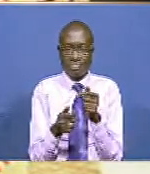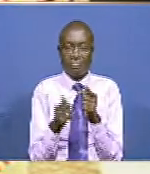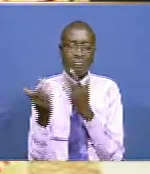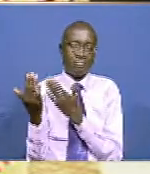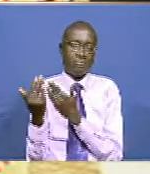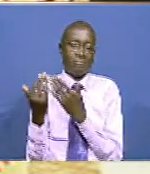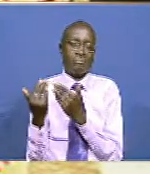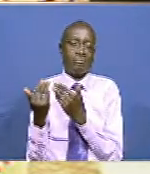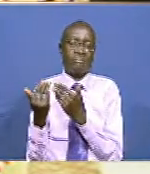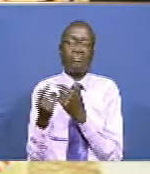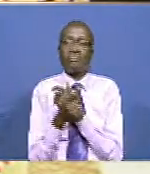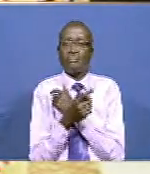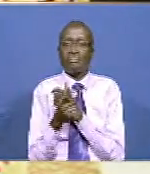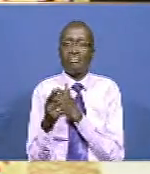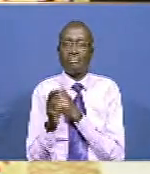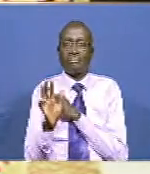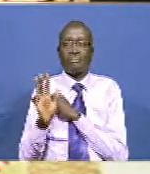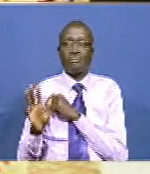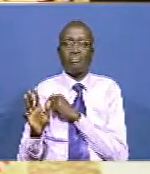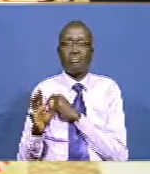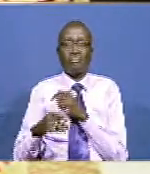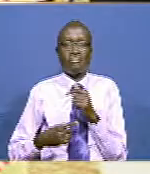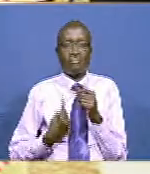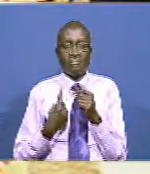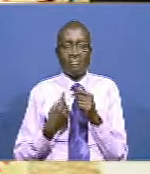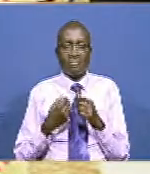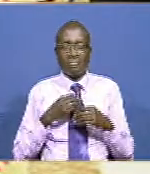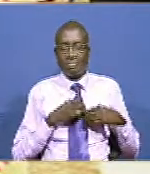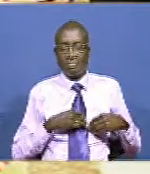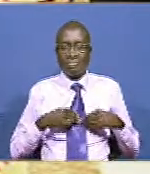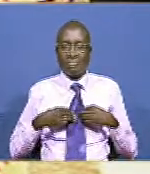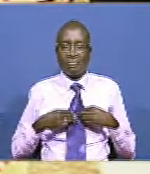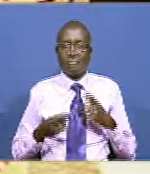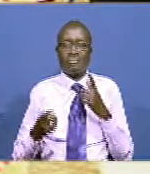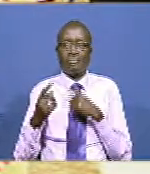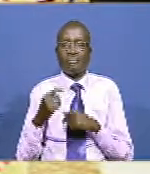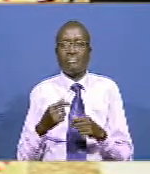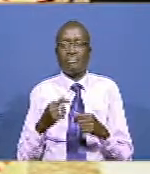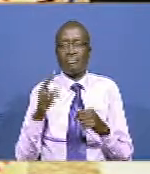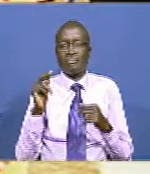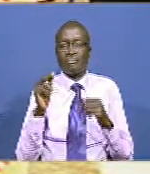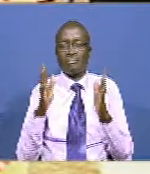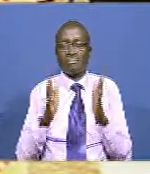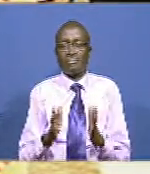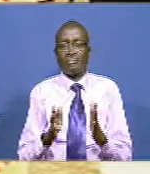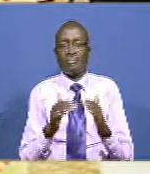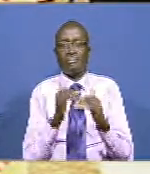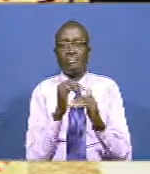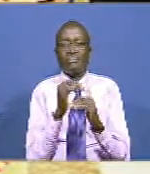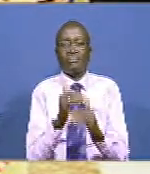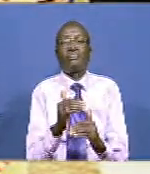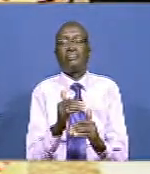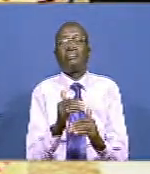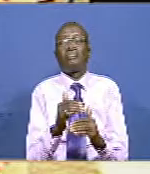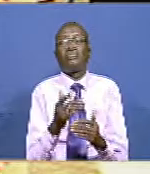and messages of, you know, for him he's already self-motivated because he came up with lines, yeah, no human is limited. In his mass at St. Paul's when I